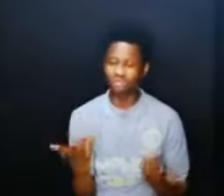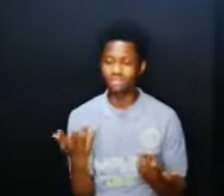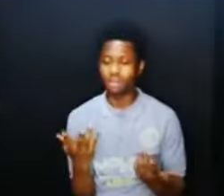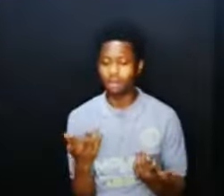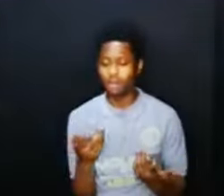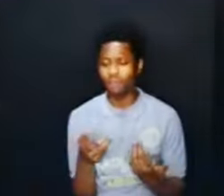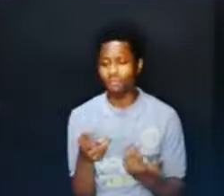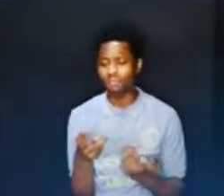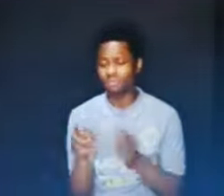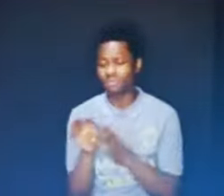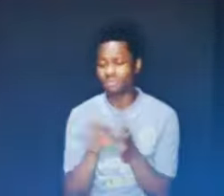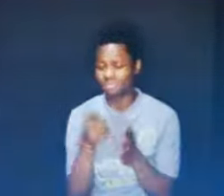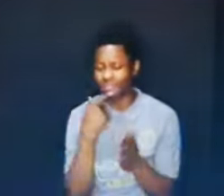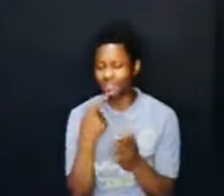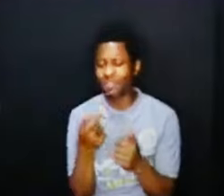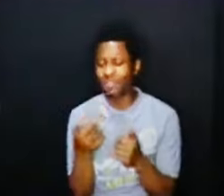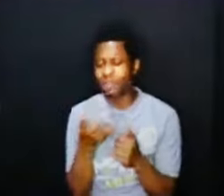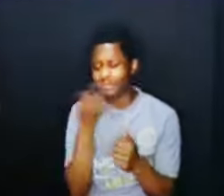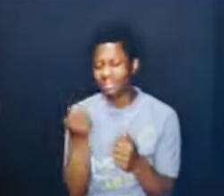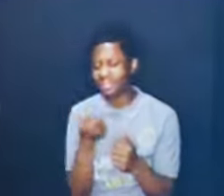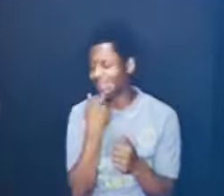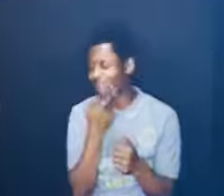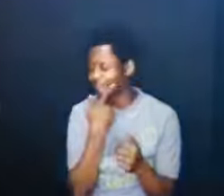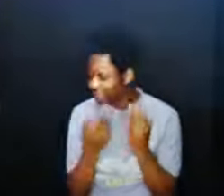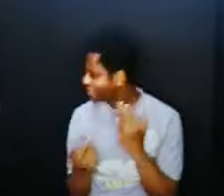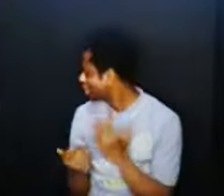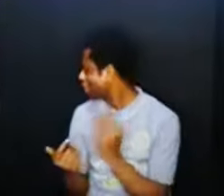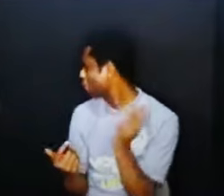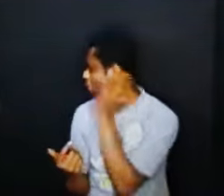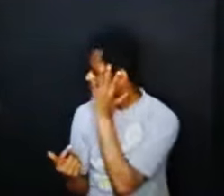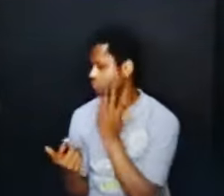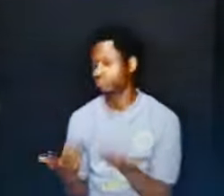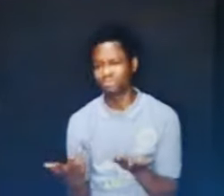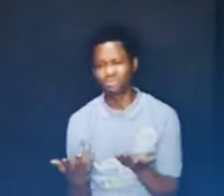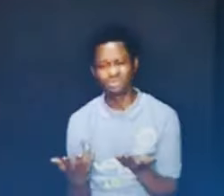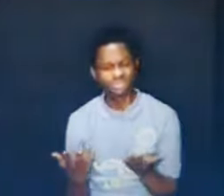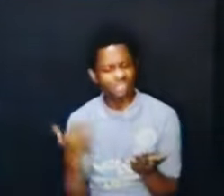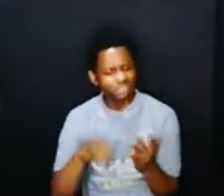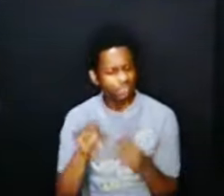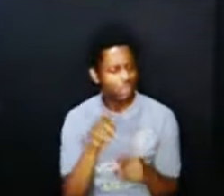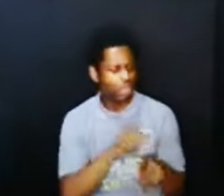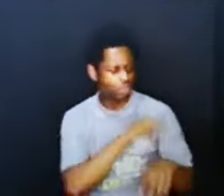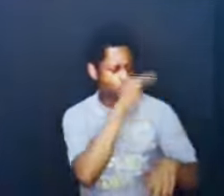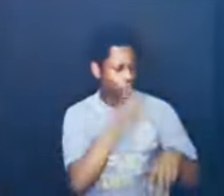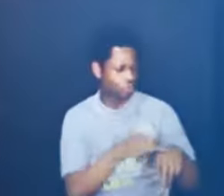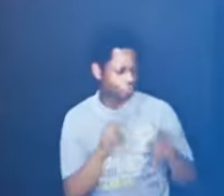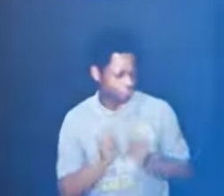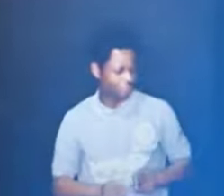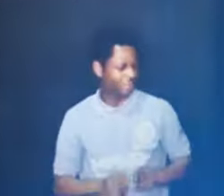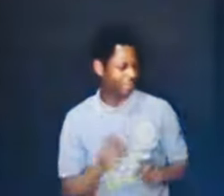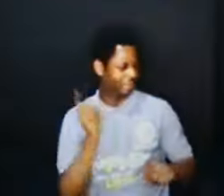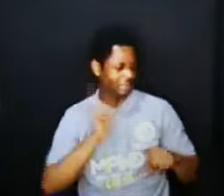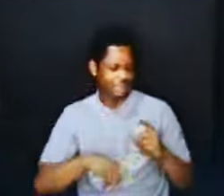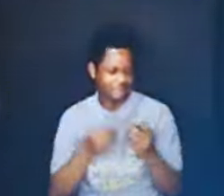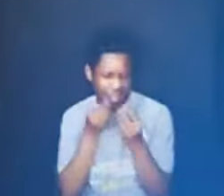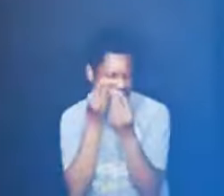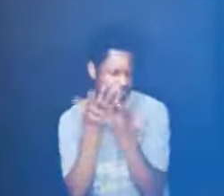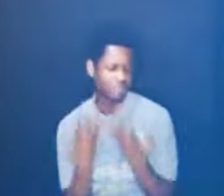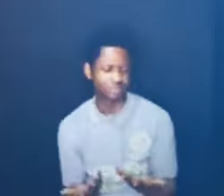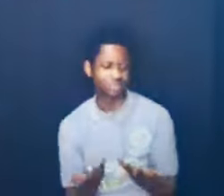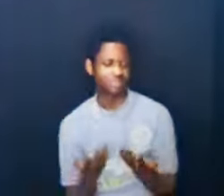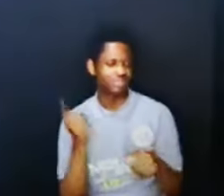human nature cannot take that. Na we said ya ochre says it will be power sum e wonifa dane benkunu suma no na ommomu biemu